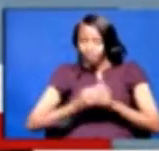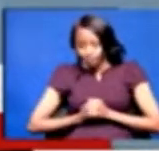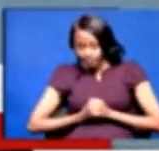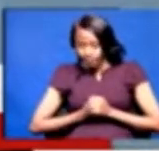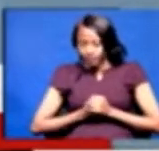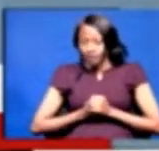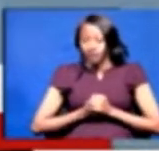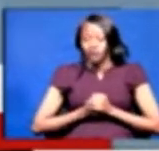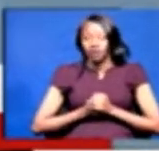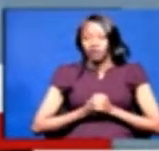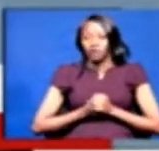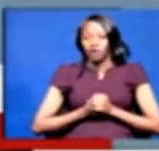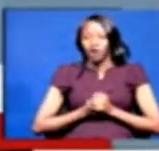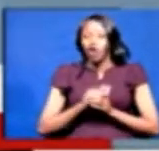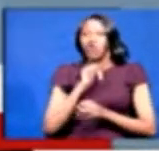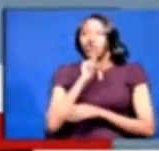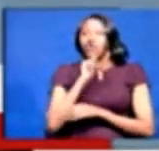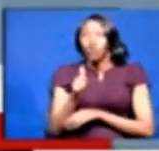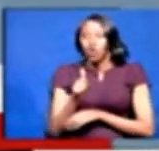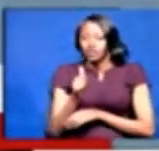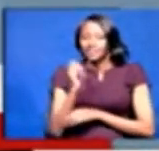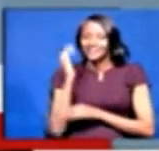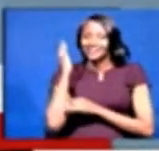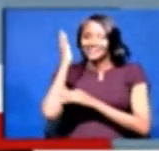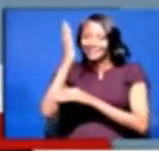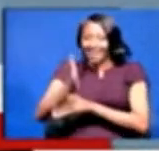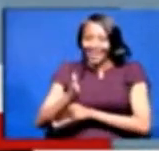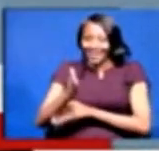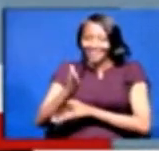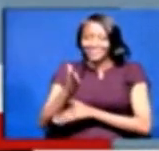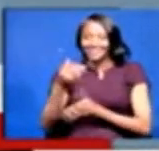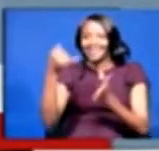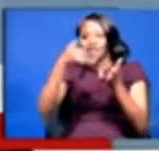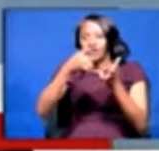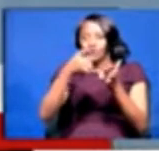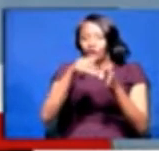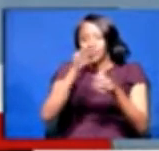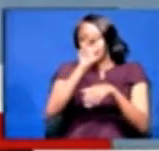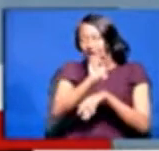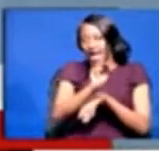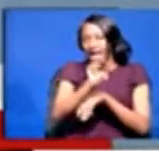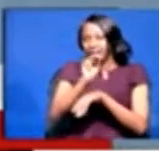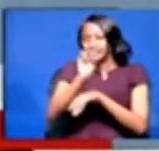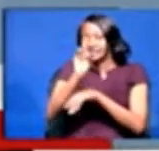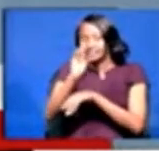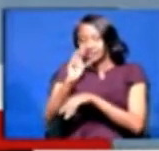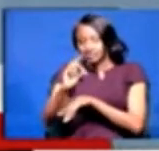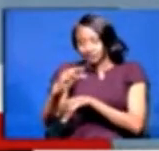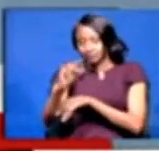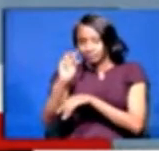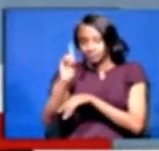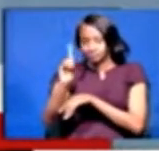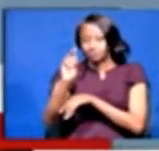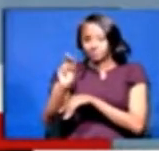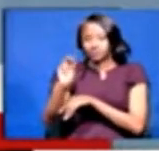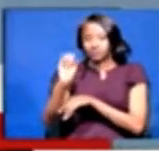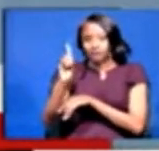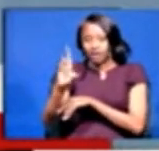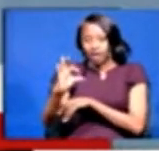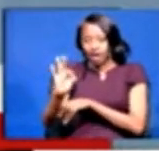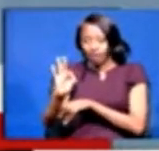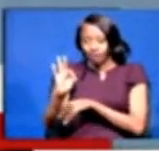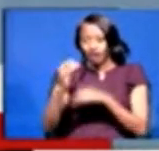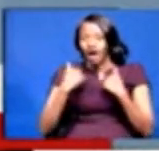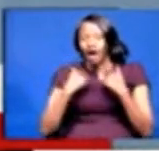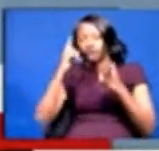the member of parliament is not now directly involved with the funds mm-hmm. in the NGCDF. Mm-hmm. So what now, I know too